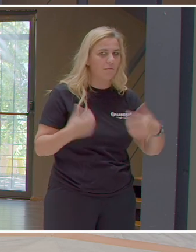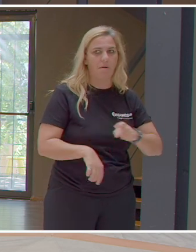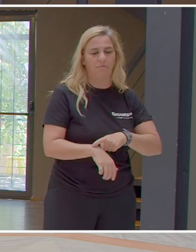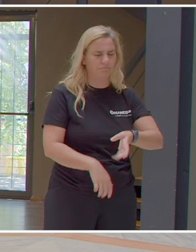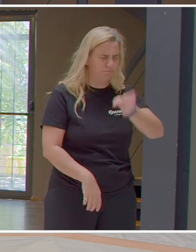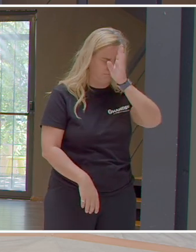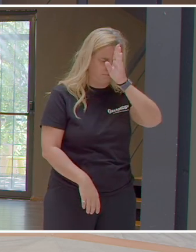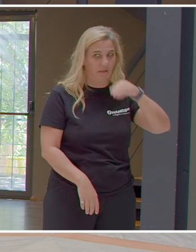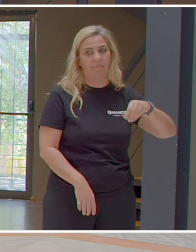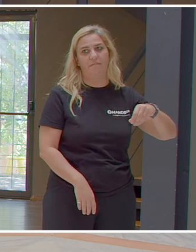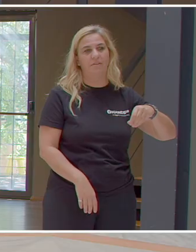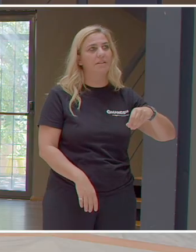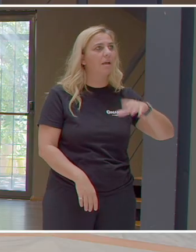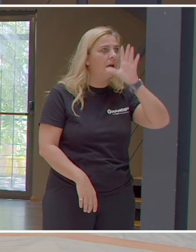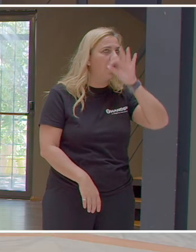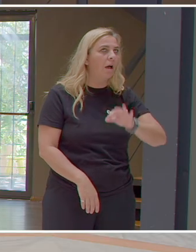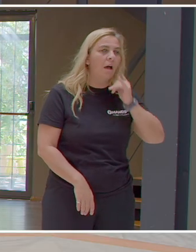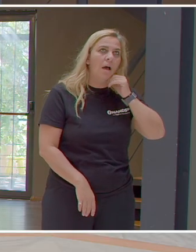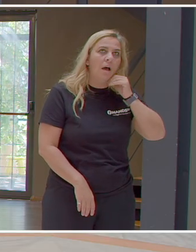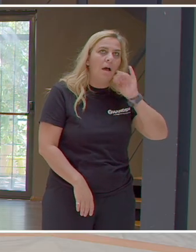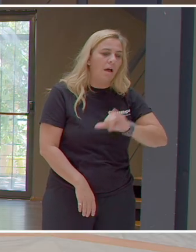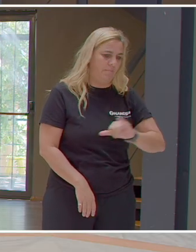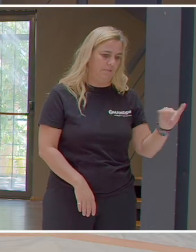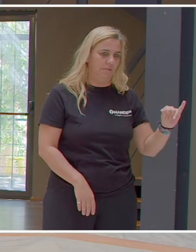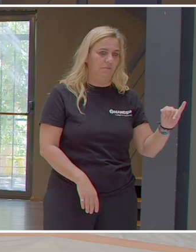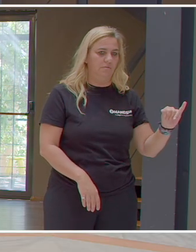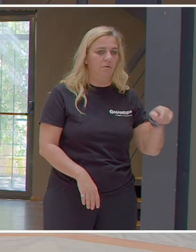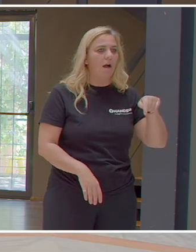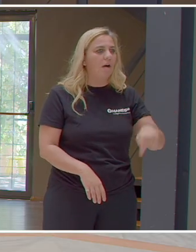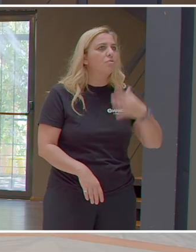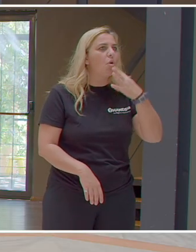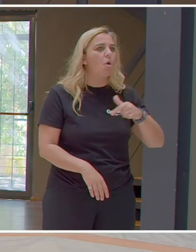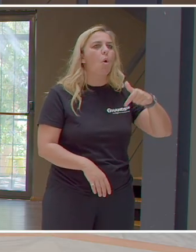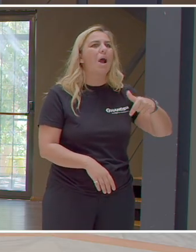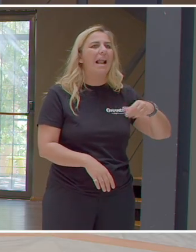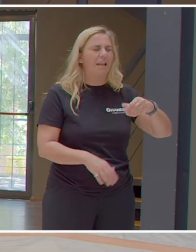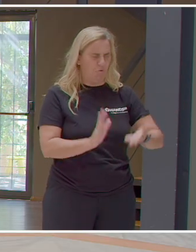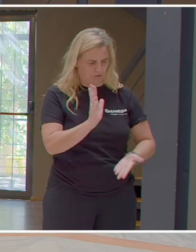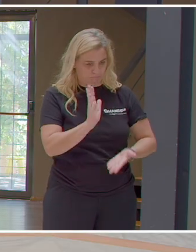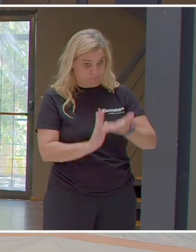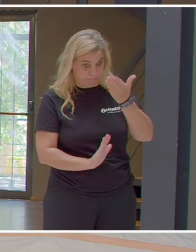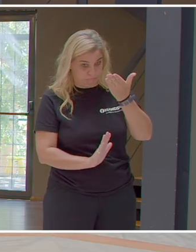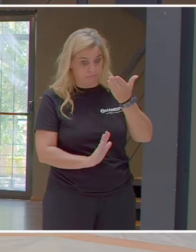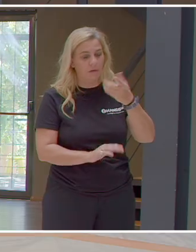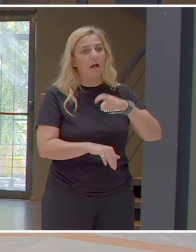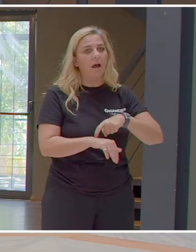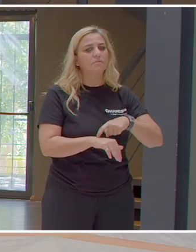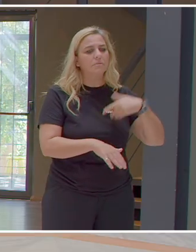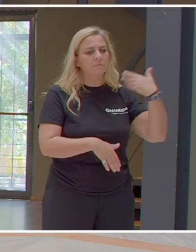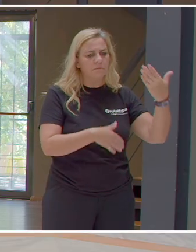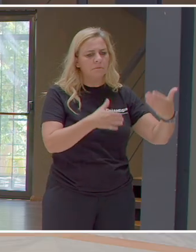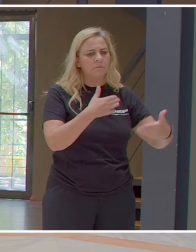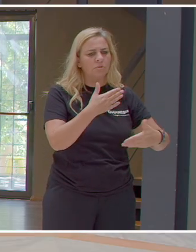from diabetes. And how is it caused? Excessive glucose intake over time. How does